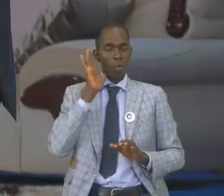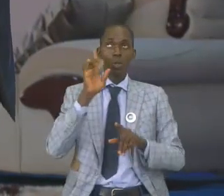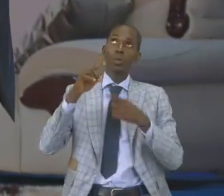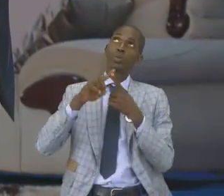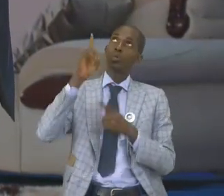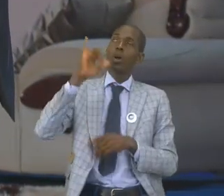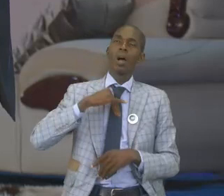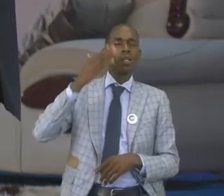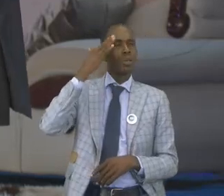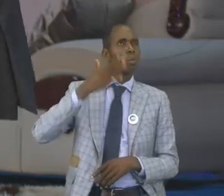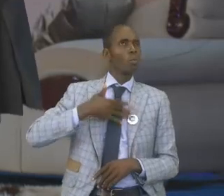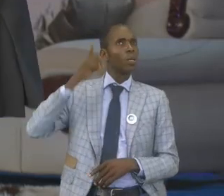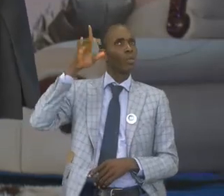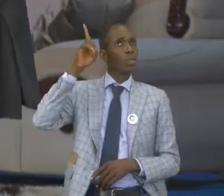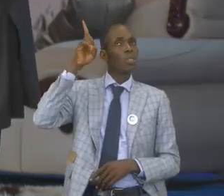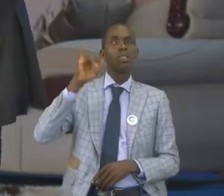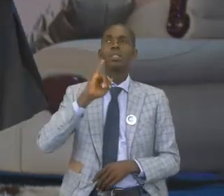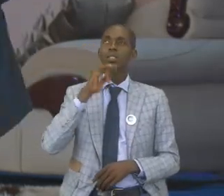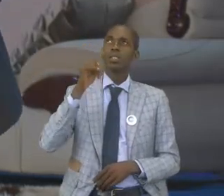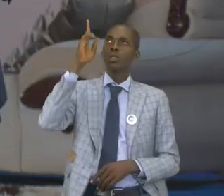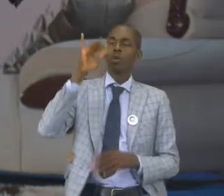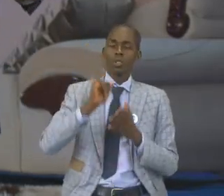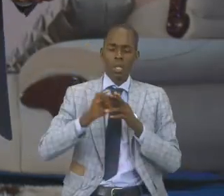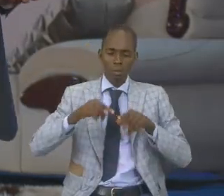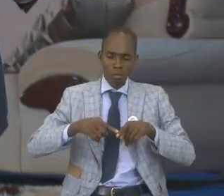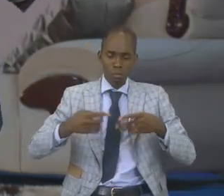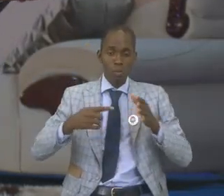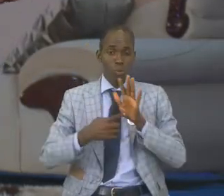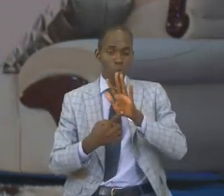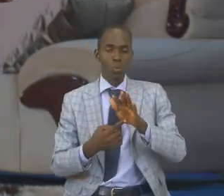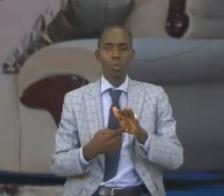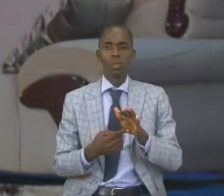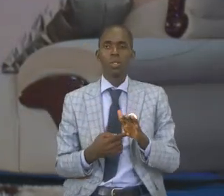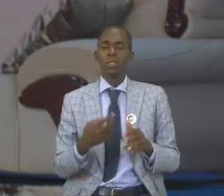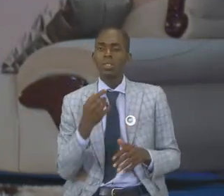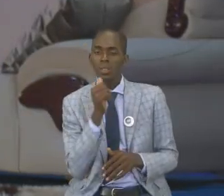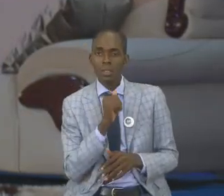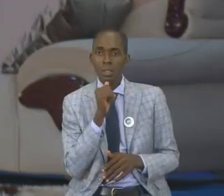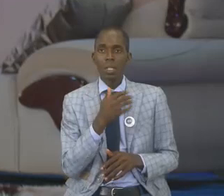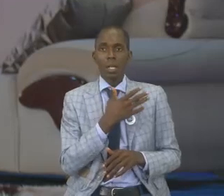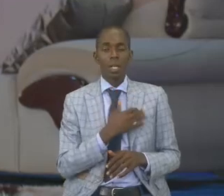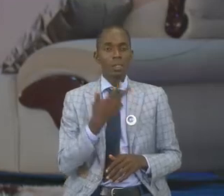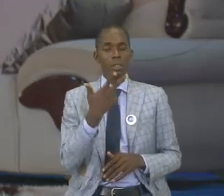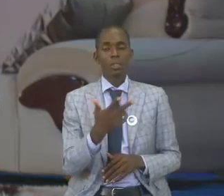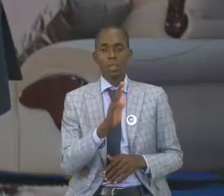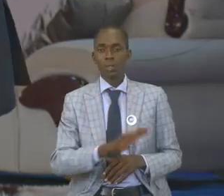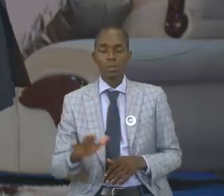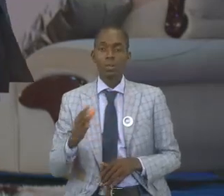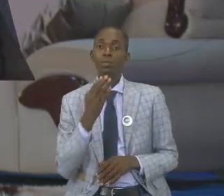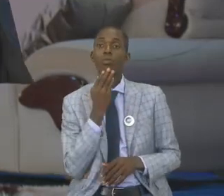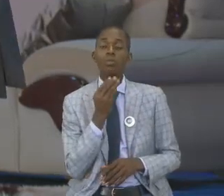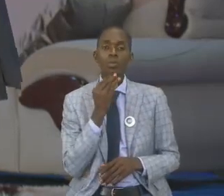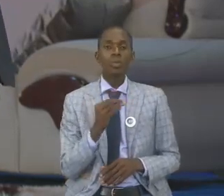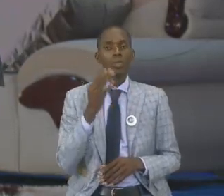my God is the God that reveals secrets. And Shadrach, Meshach, and Abednego, they knew their God in